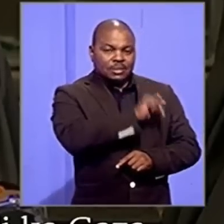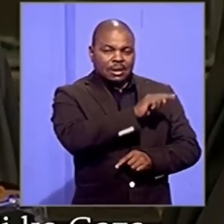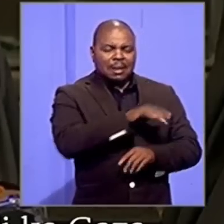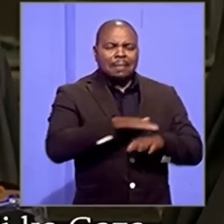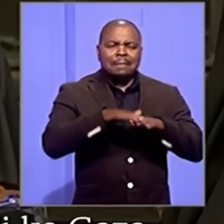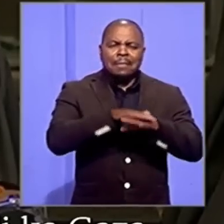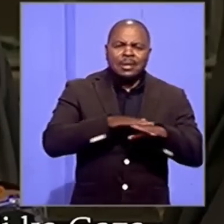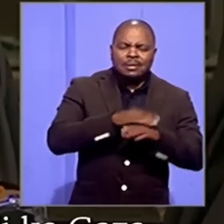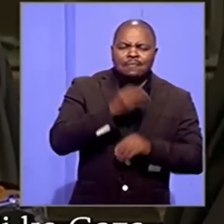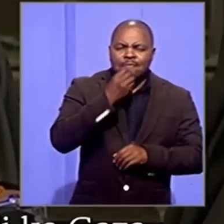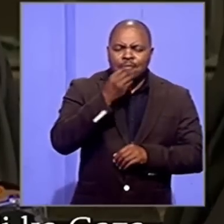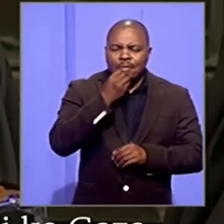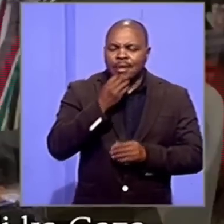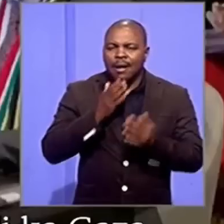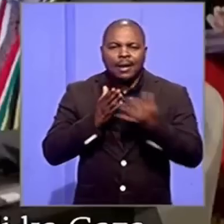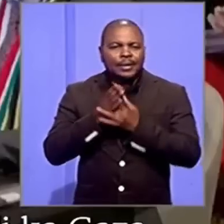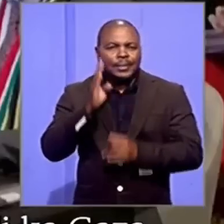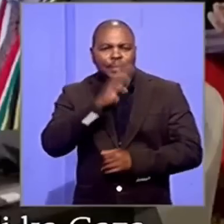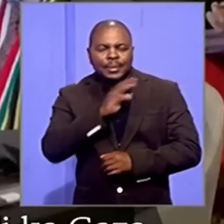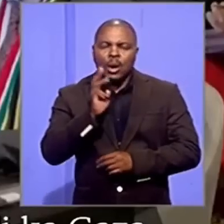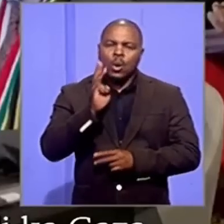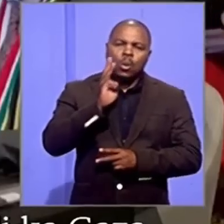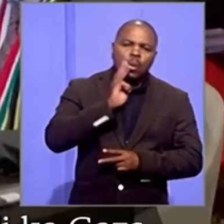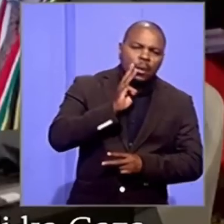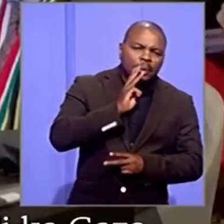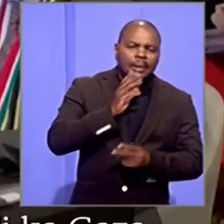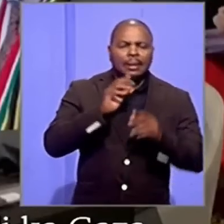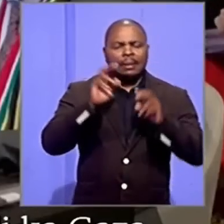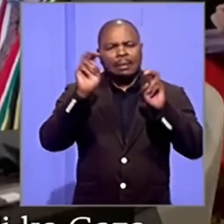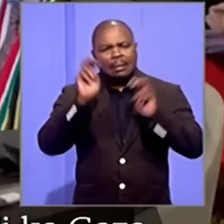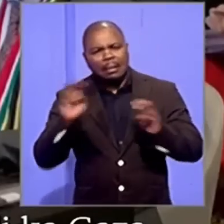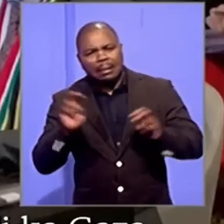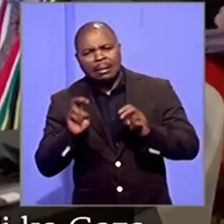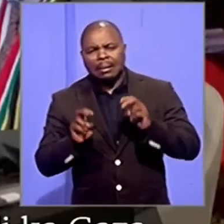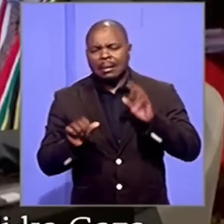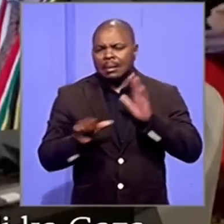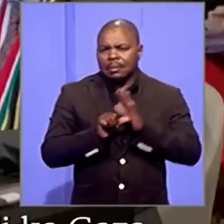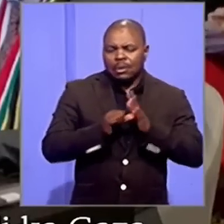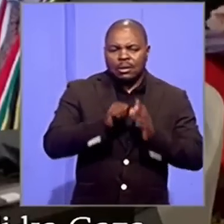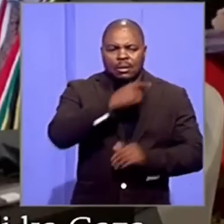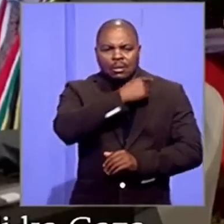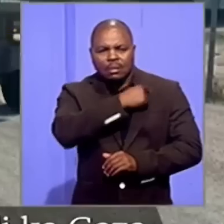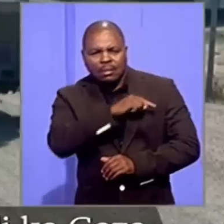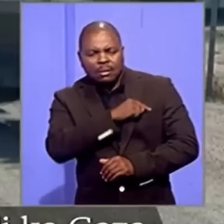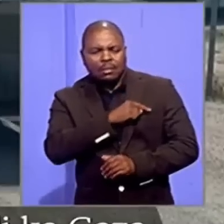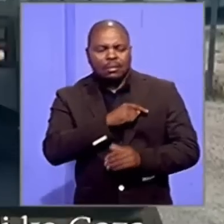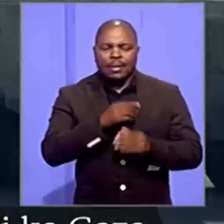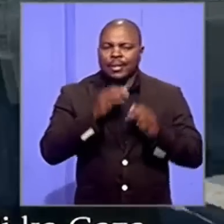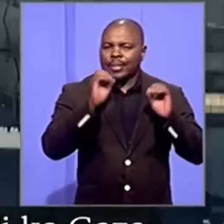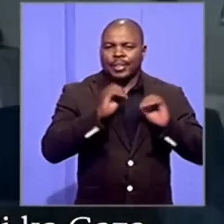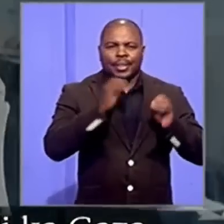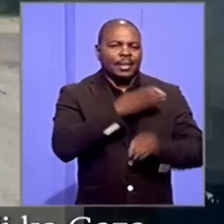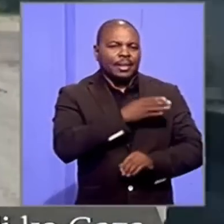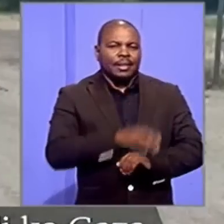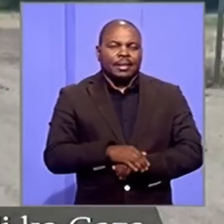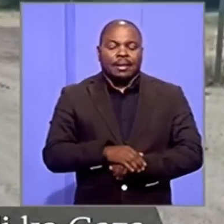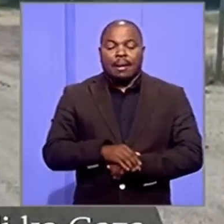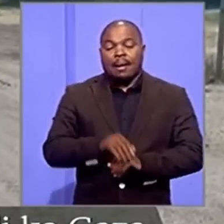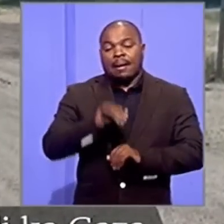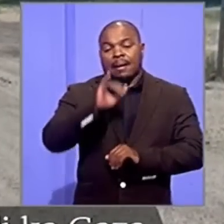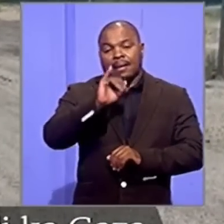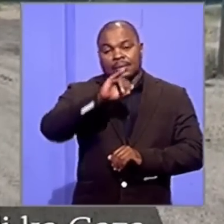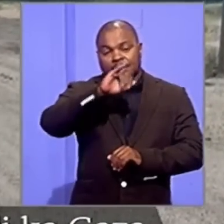basic foodstuffs, potable water, electricity, essential medicines, or heating. Efela ICJ